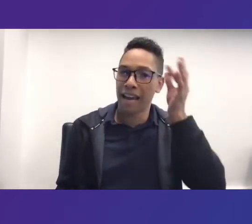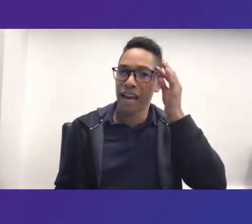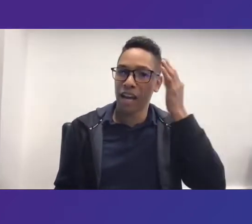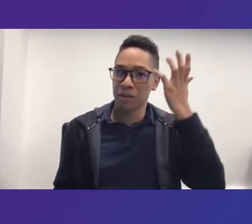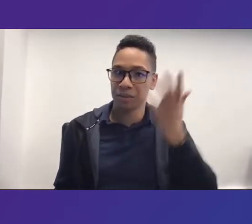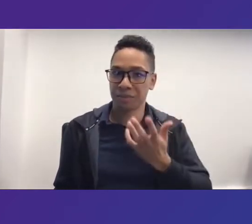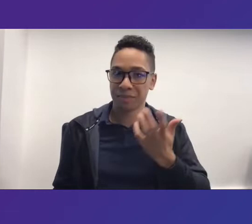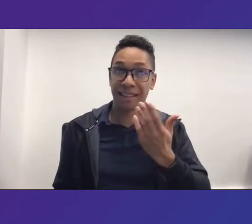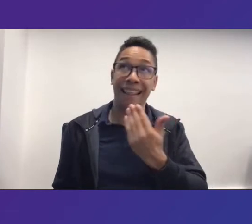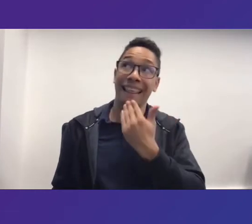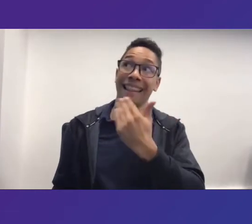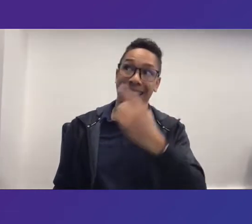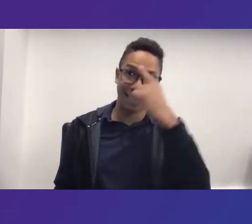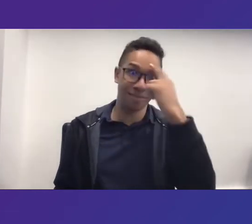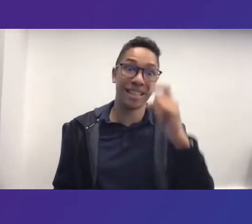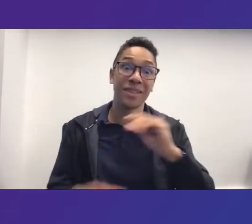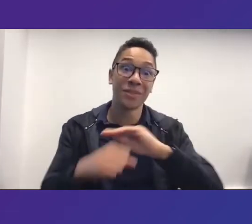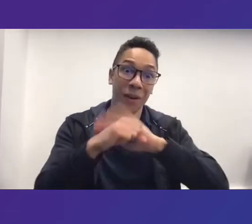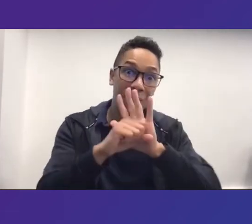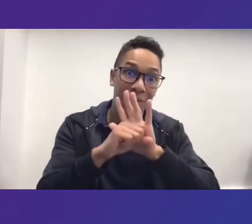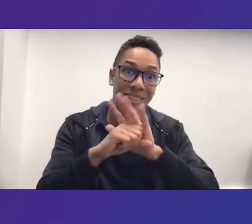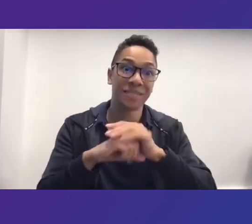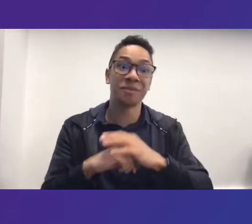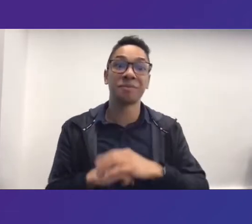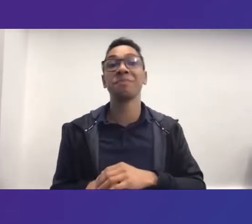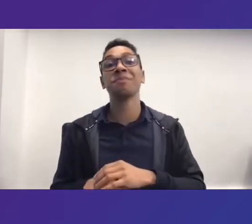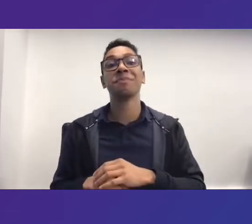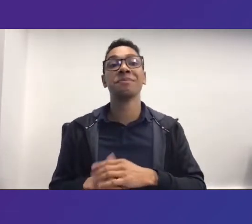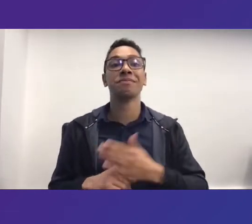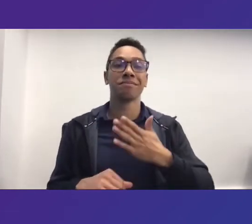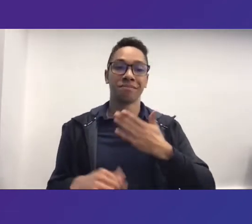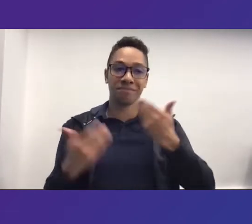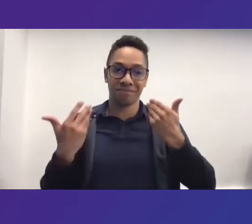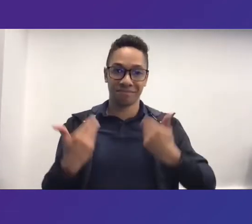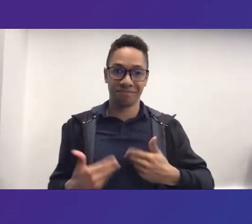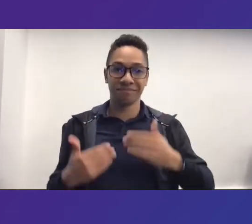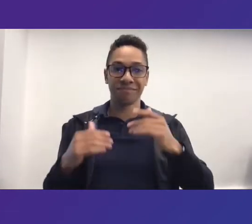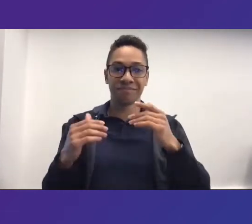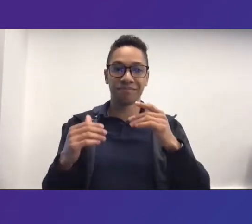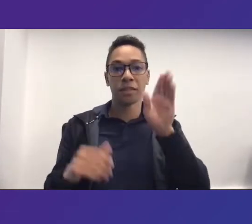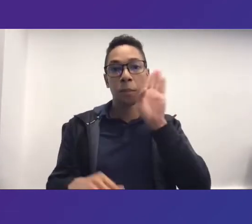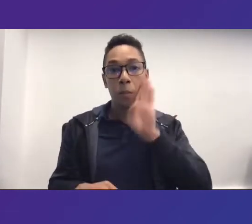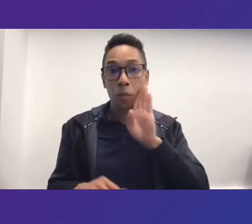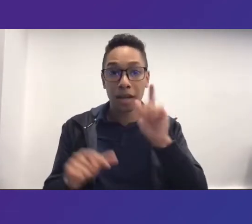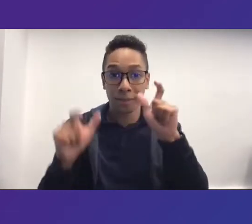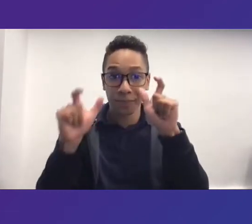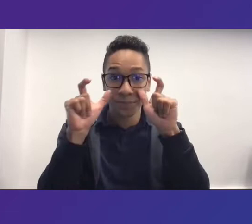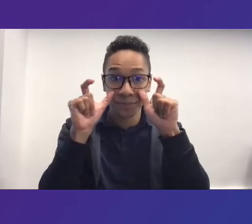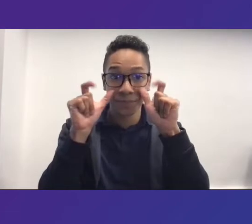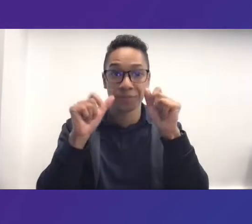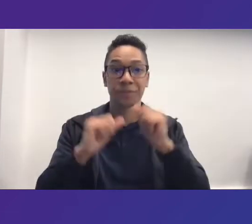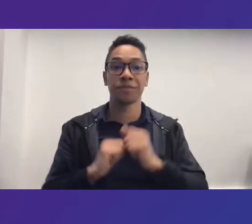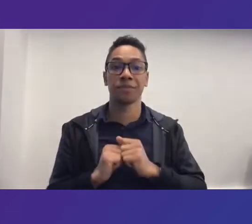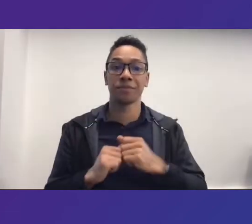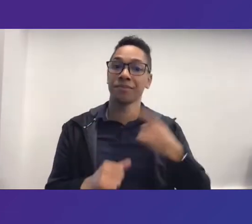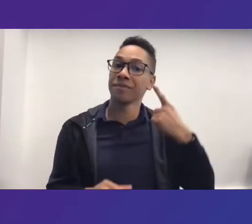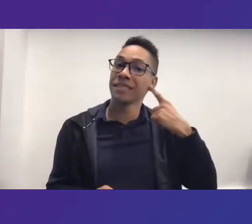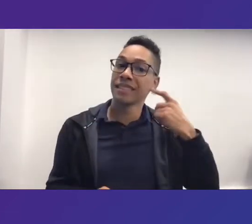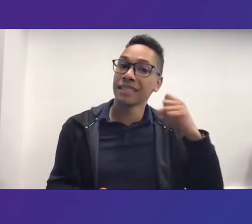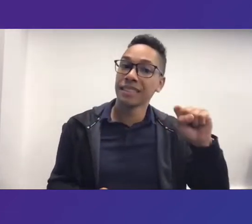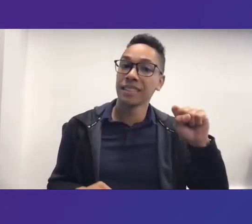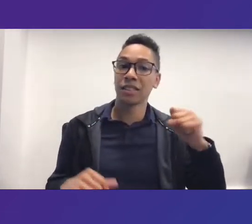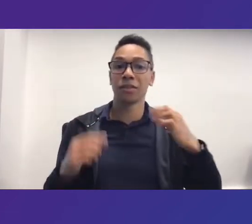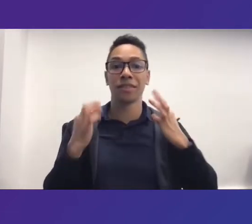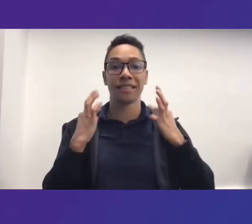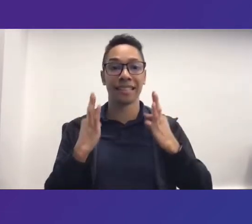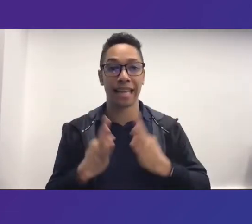to COVID. And I'm wearing brown glasses, a silver necklace, and